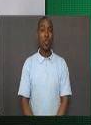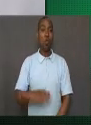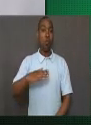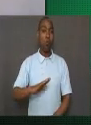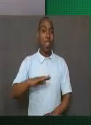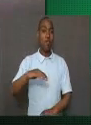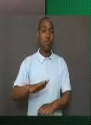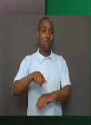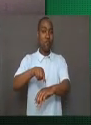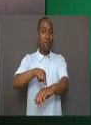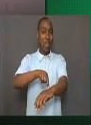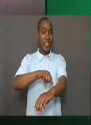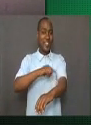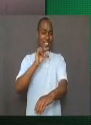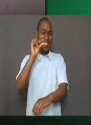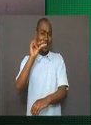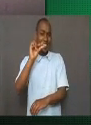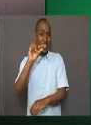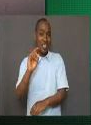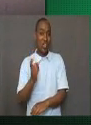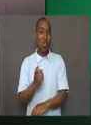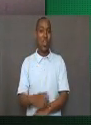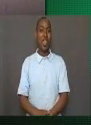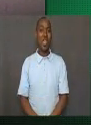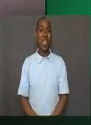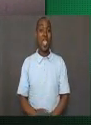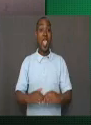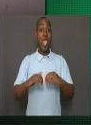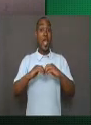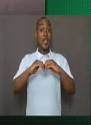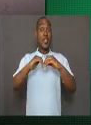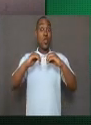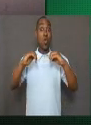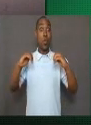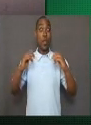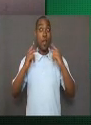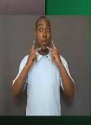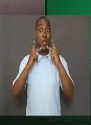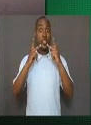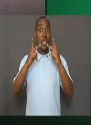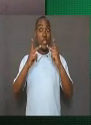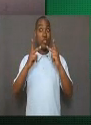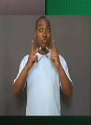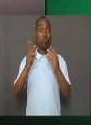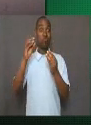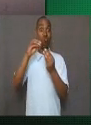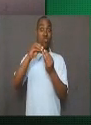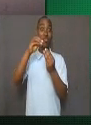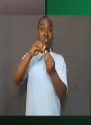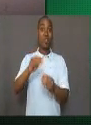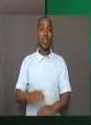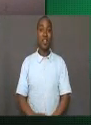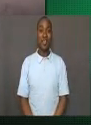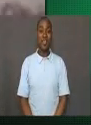wavelength becomes smaller, the resolving power increases.